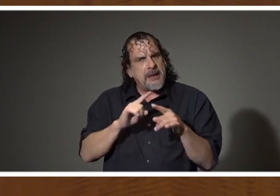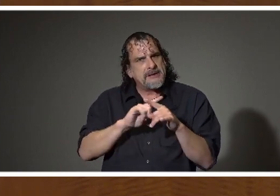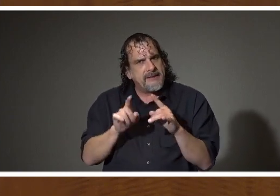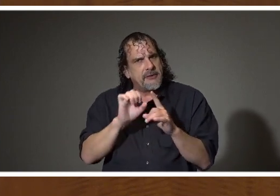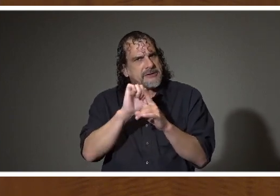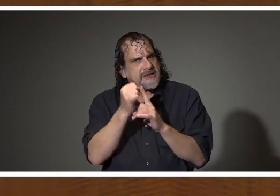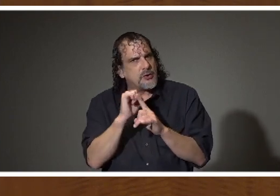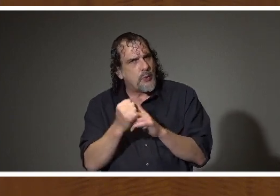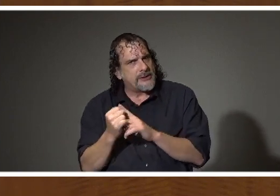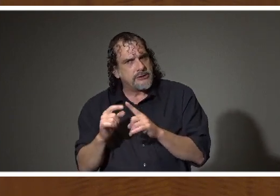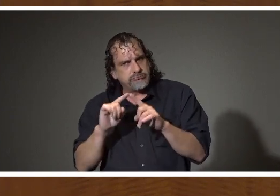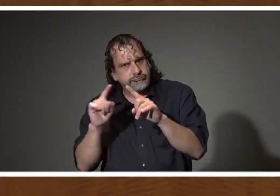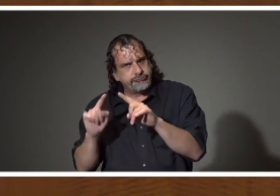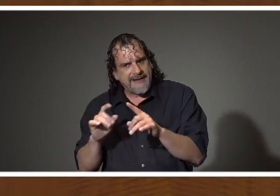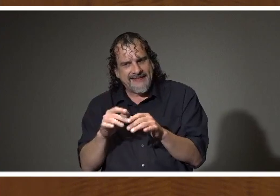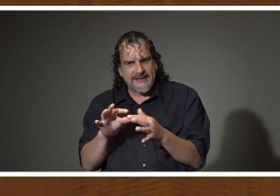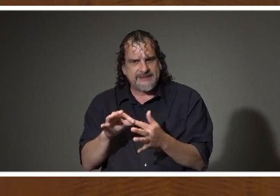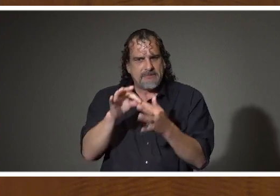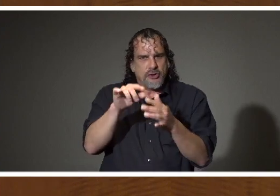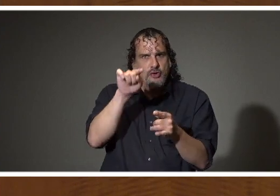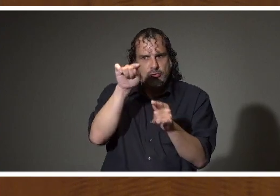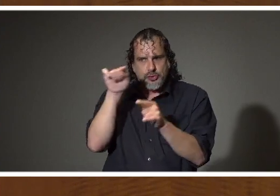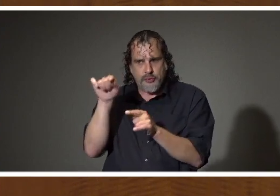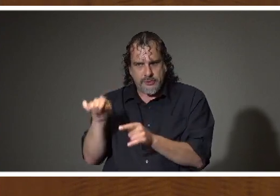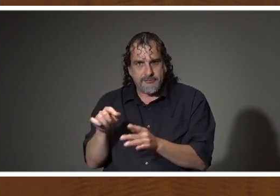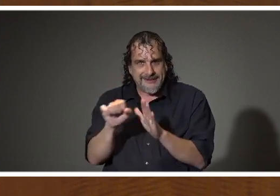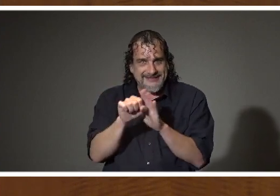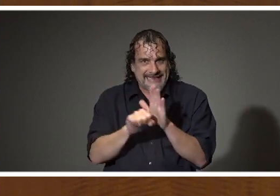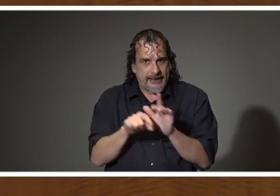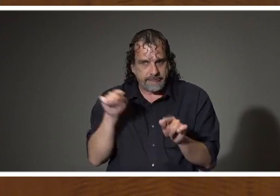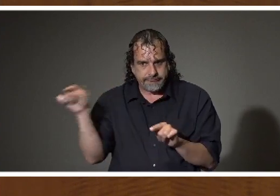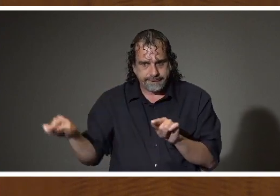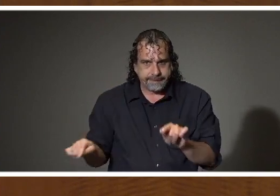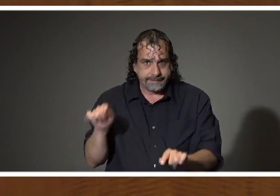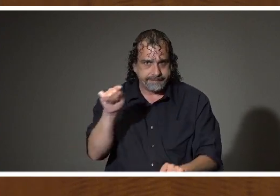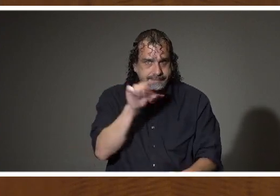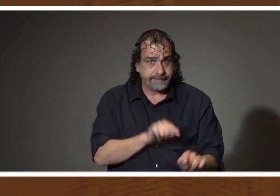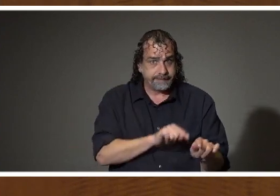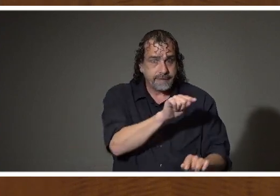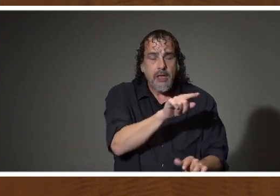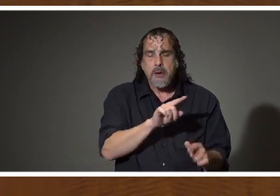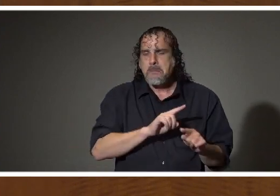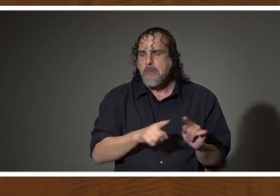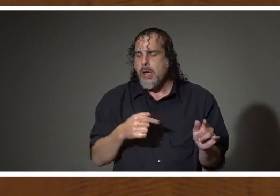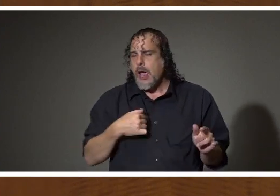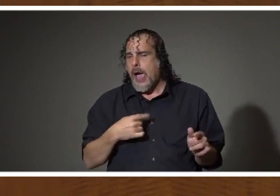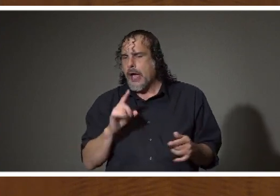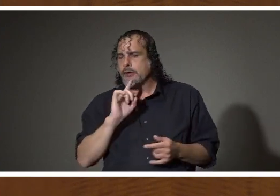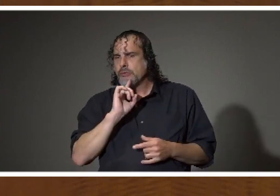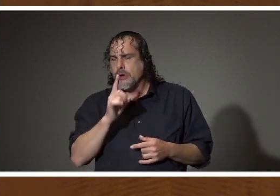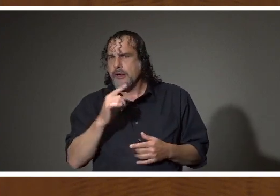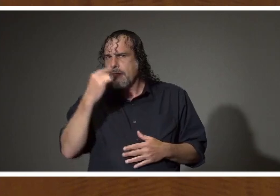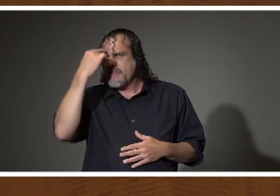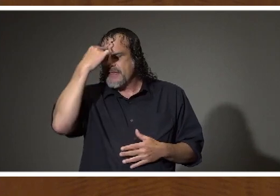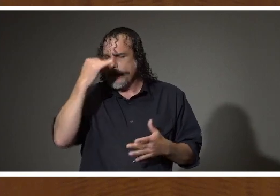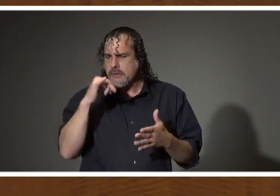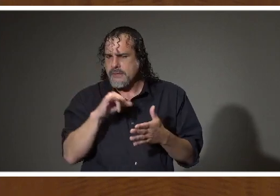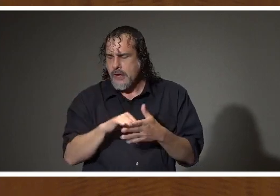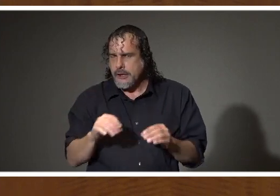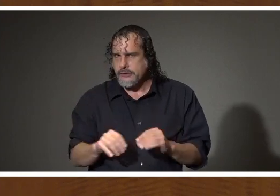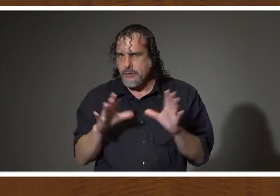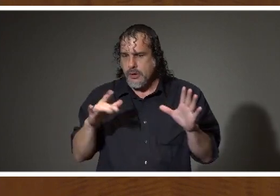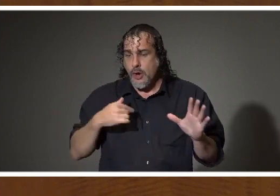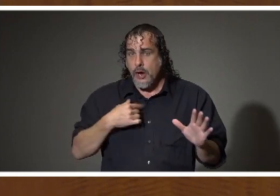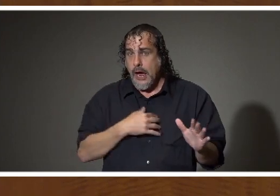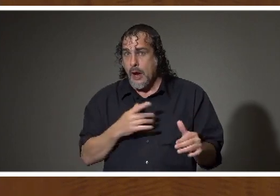different situations that are unique to each individual state. But I do think it's very clear. And obviously, we actually moved